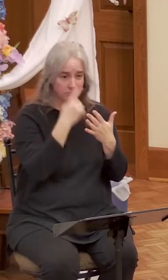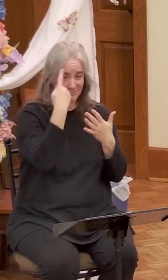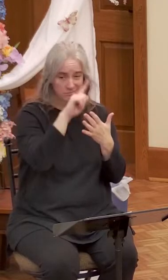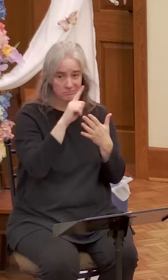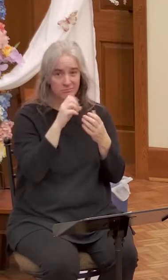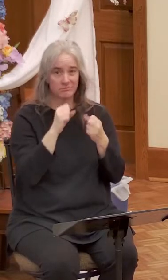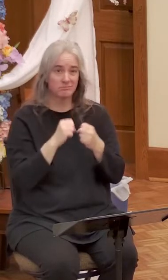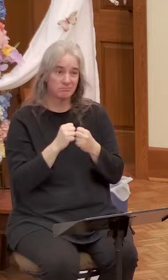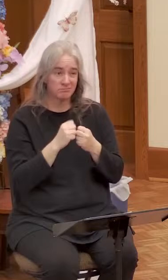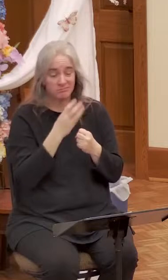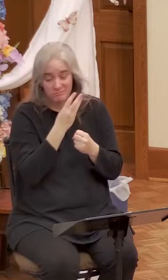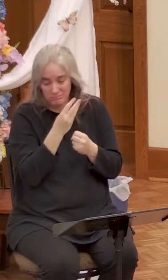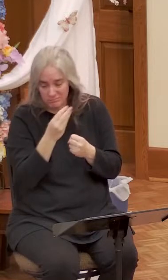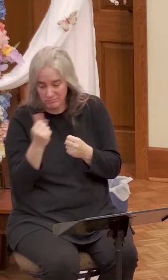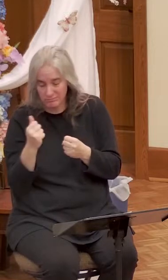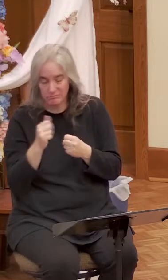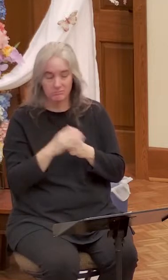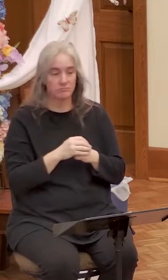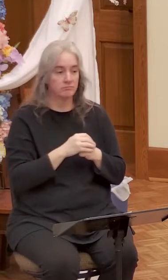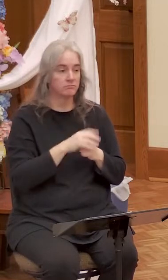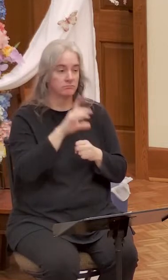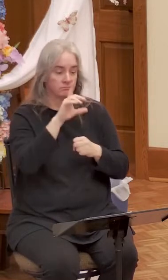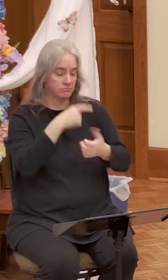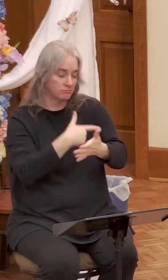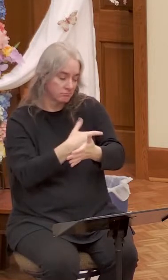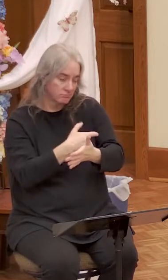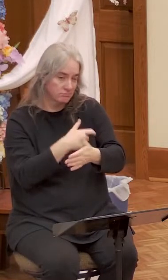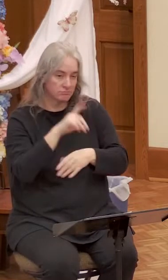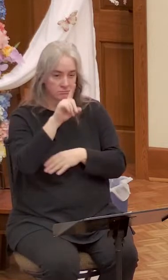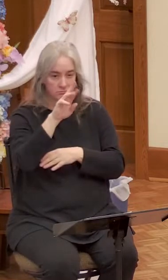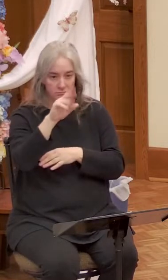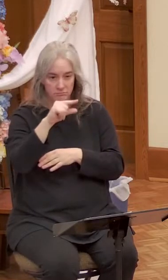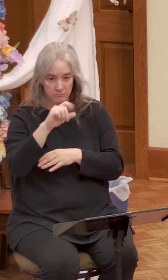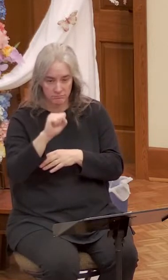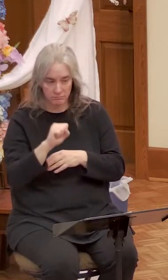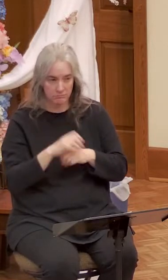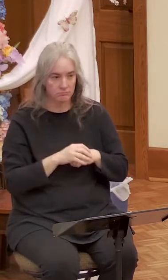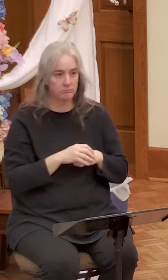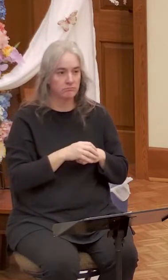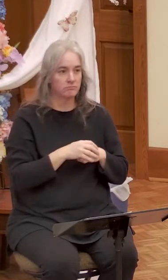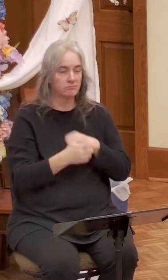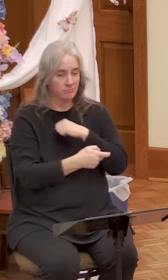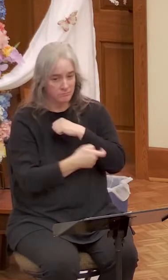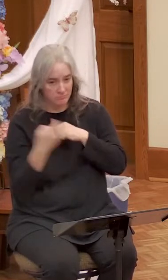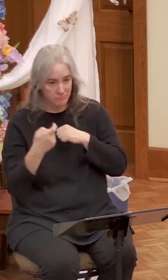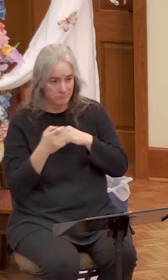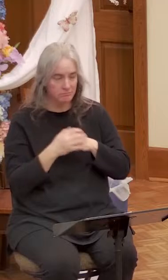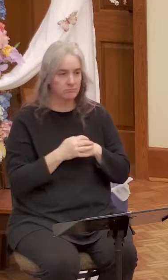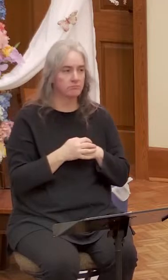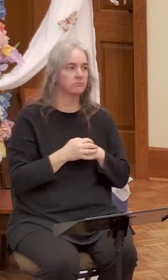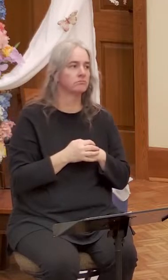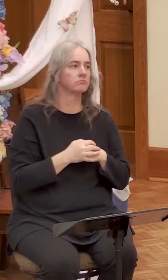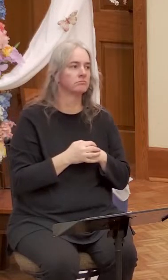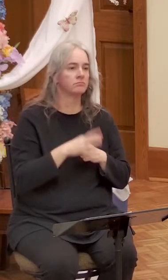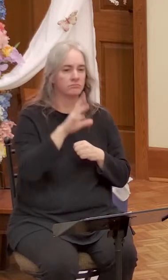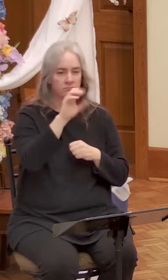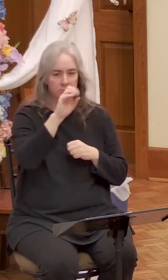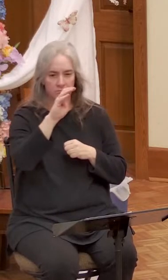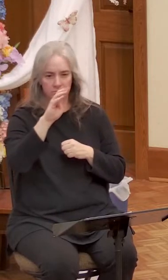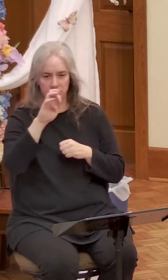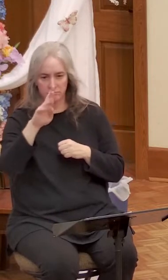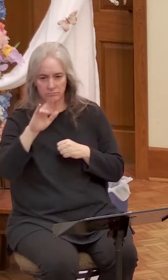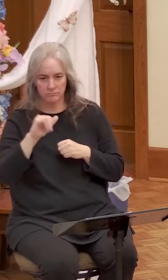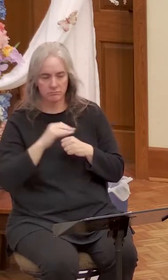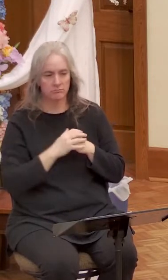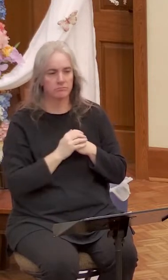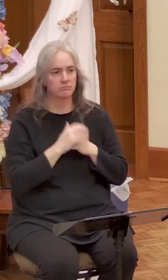offenses: drug possession, dealing, shoplifting, aggravated robbery. He had a